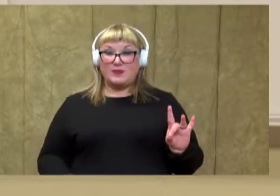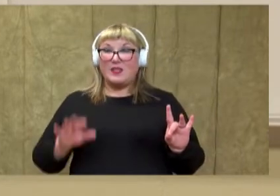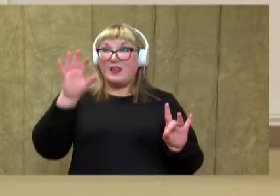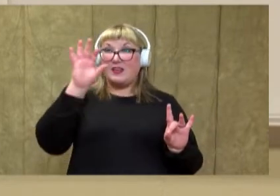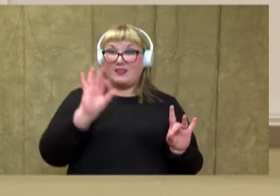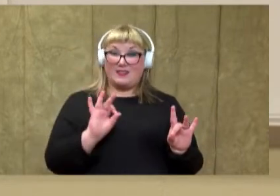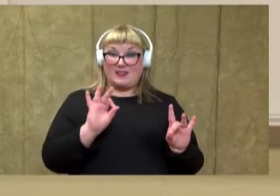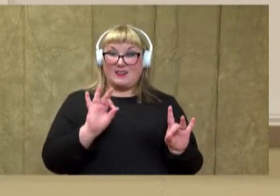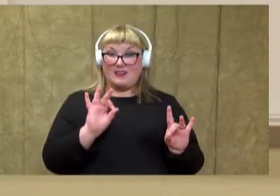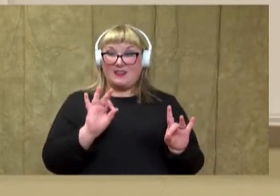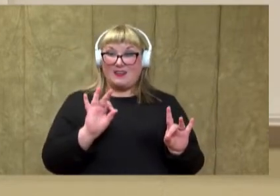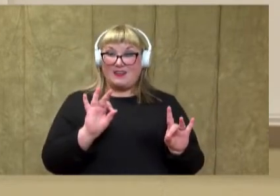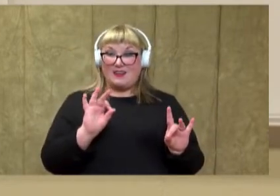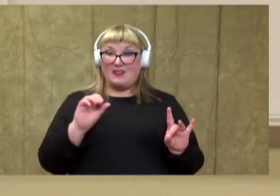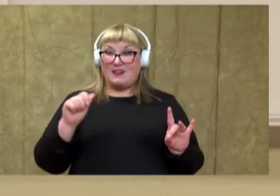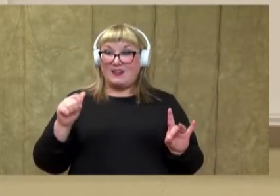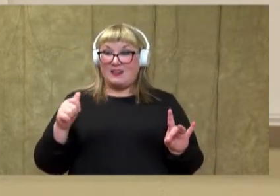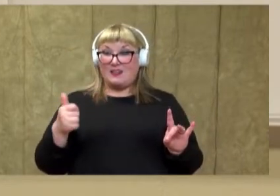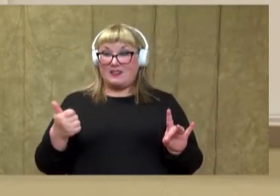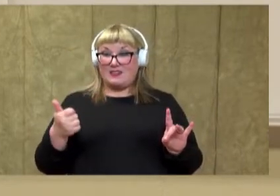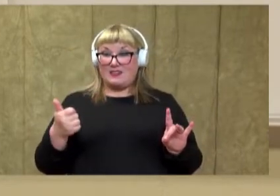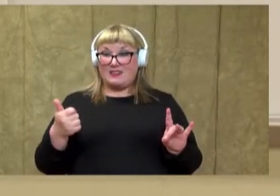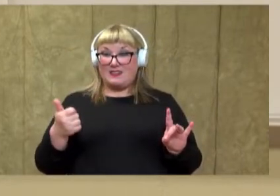9,